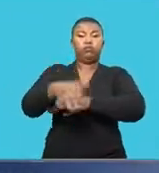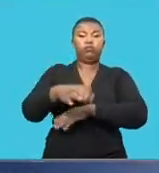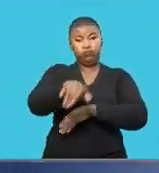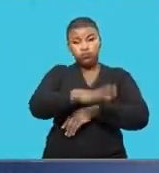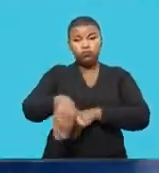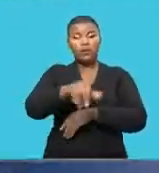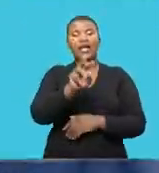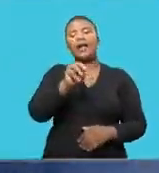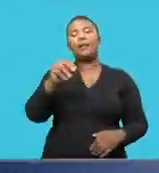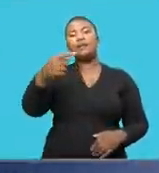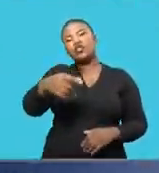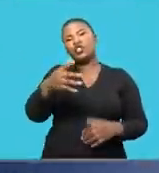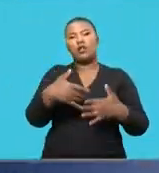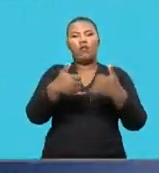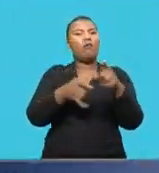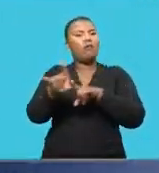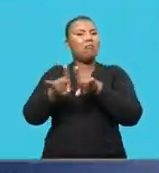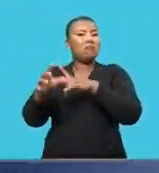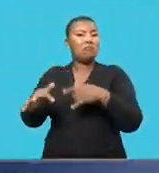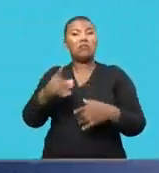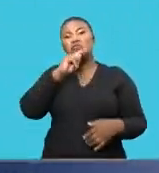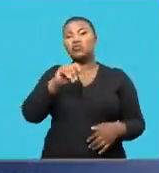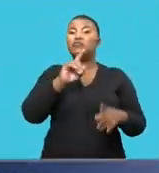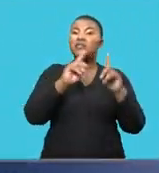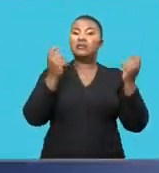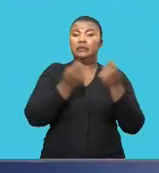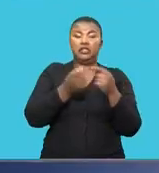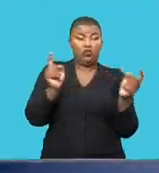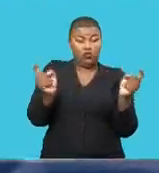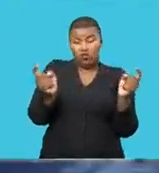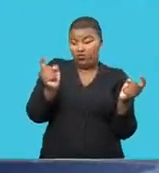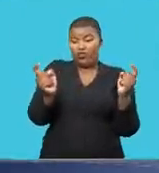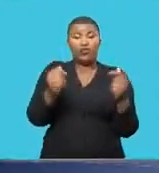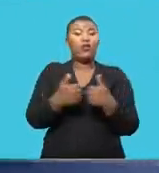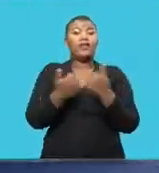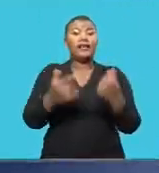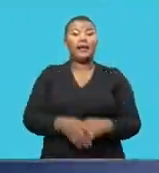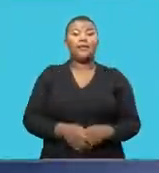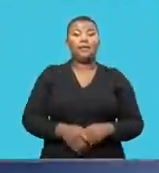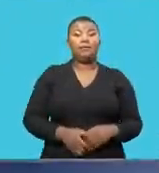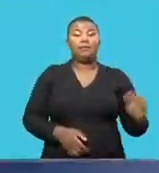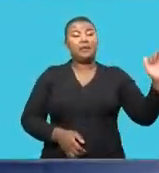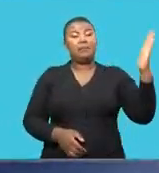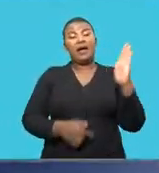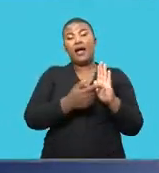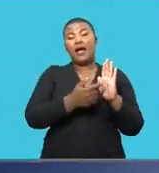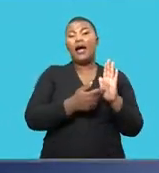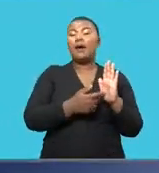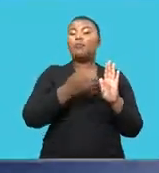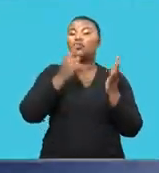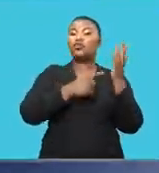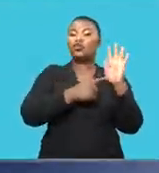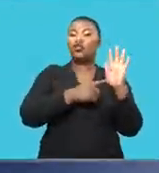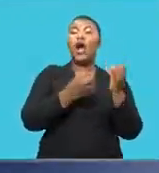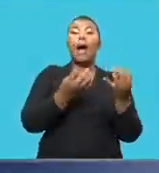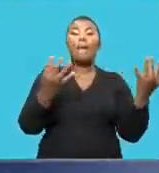MMG Ladies took the lead and kept the firm control on the game. The scoreboard reflected their domination and the final